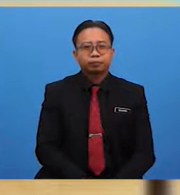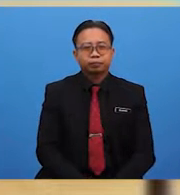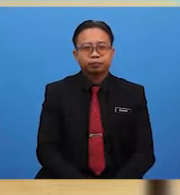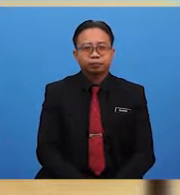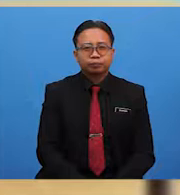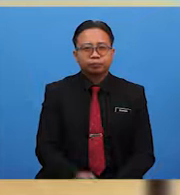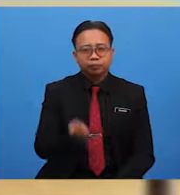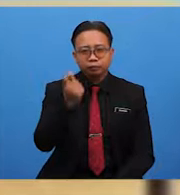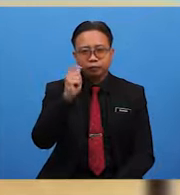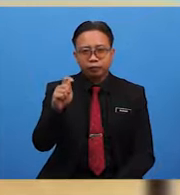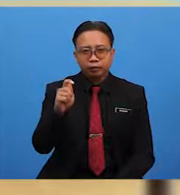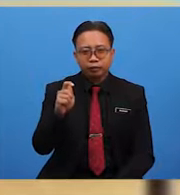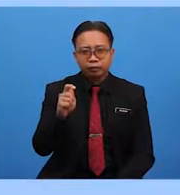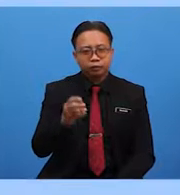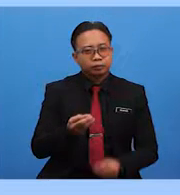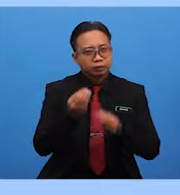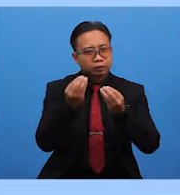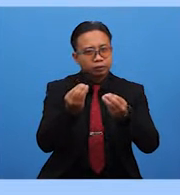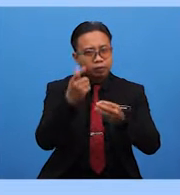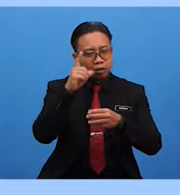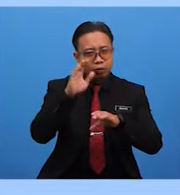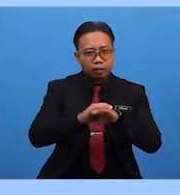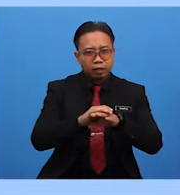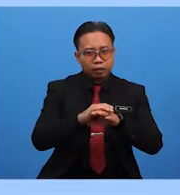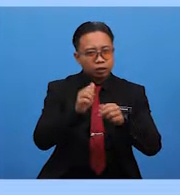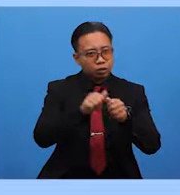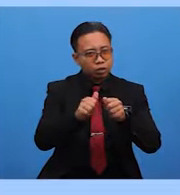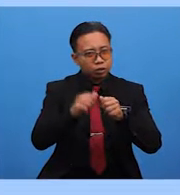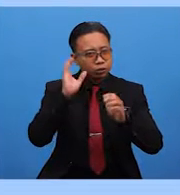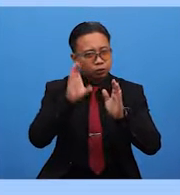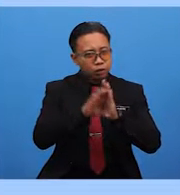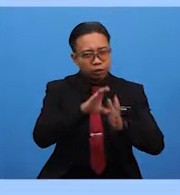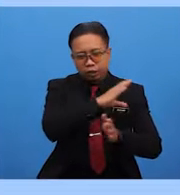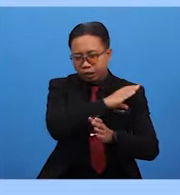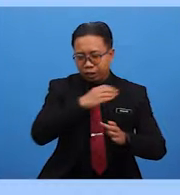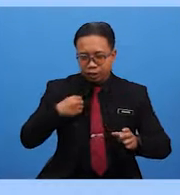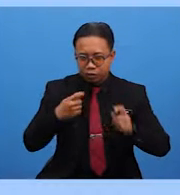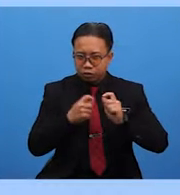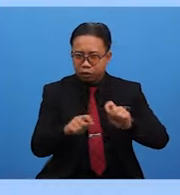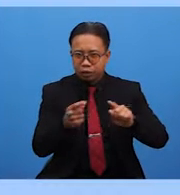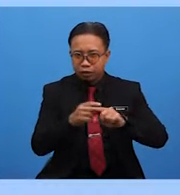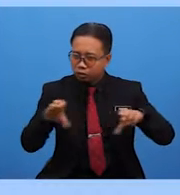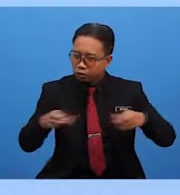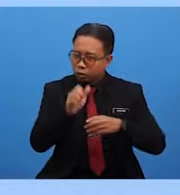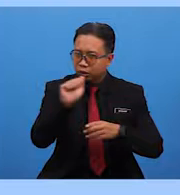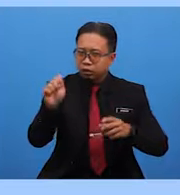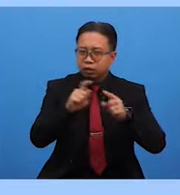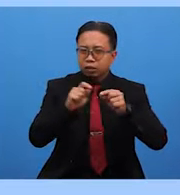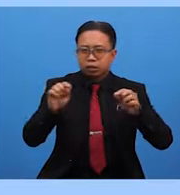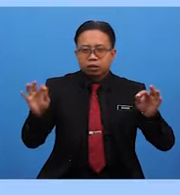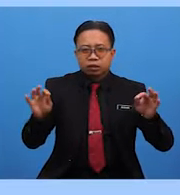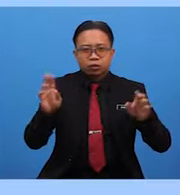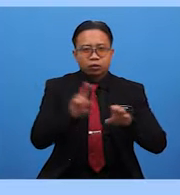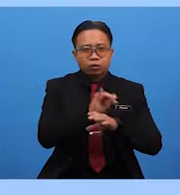is the instruction. Look at each picture and try to construct a sentence using the modal